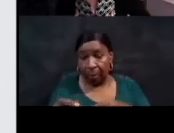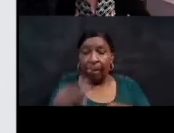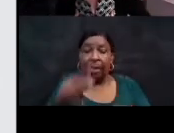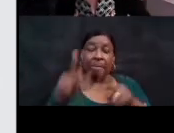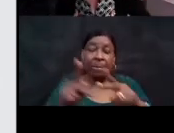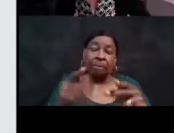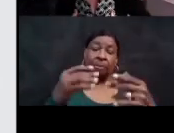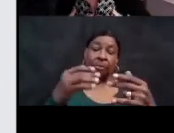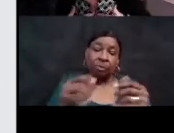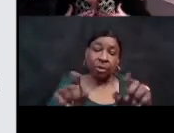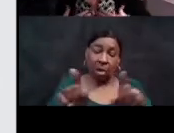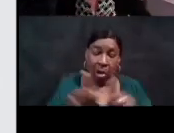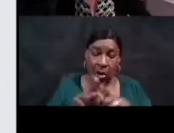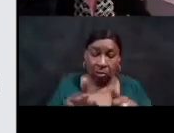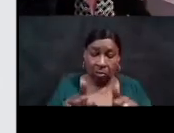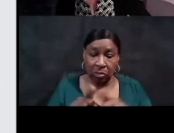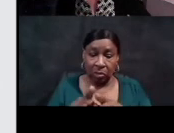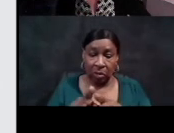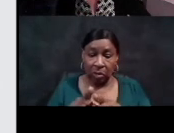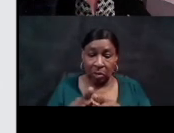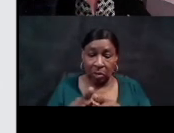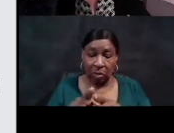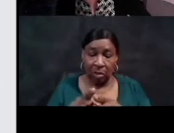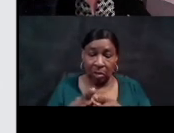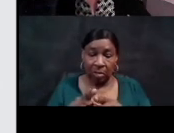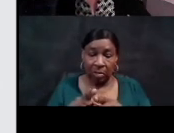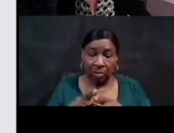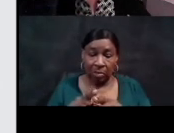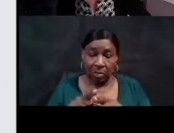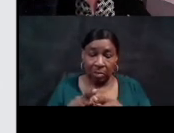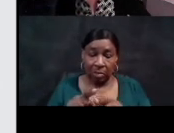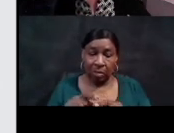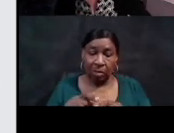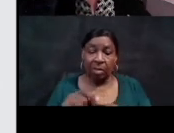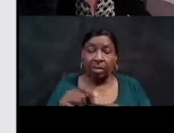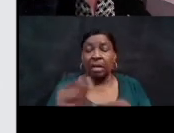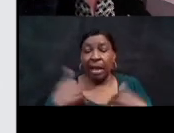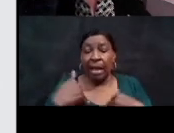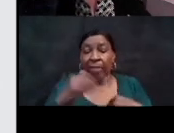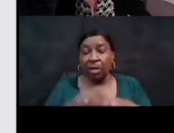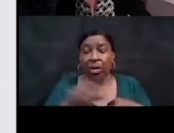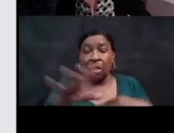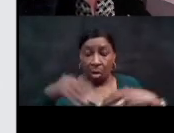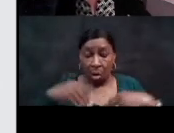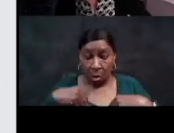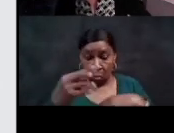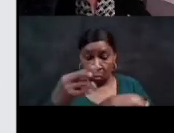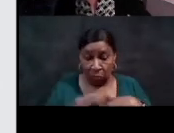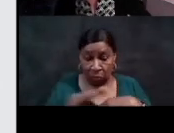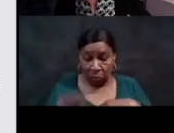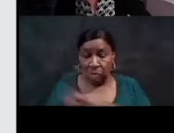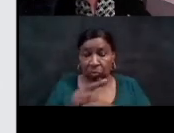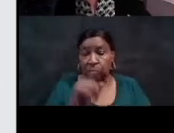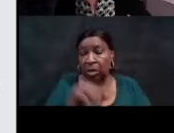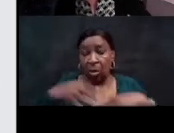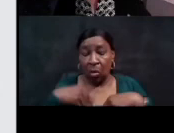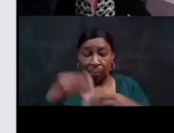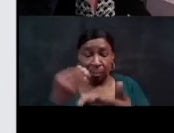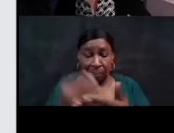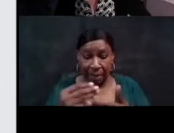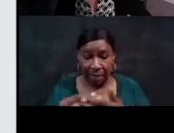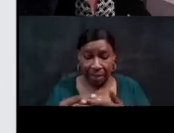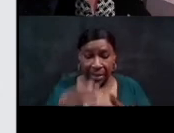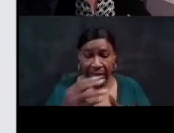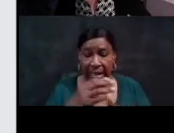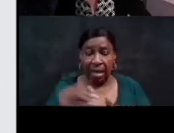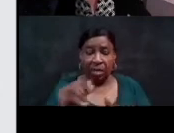also invest intensely in their own resources, household resources, and